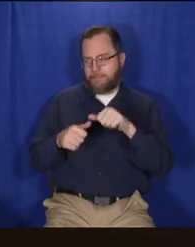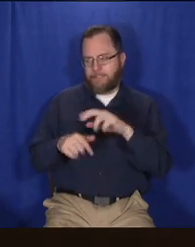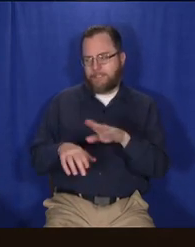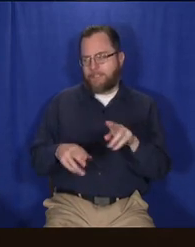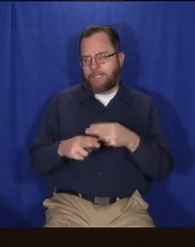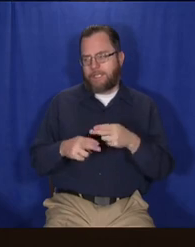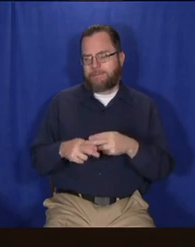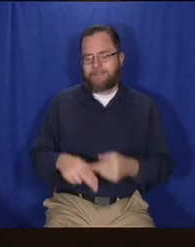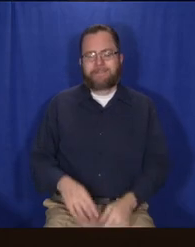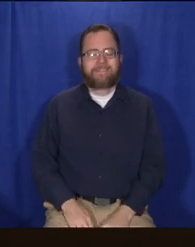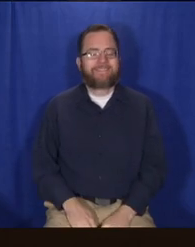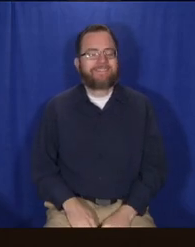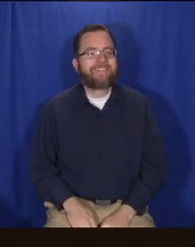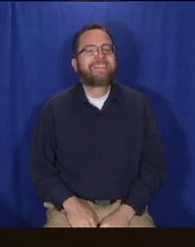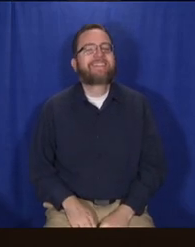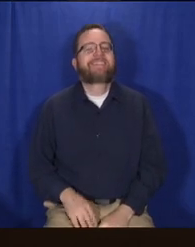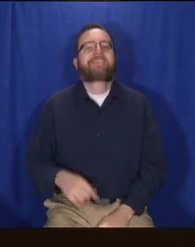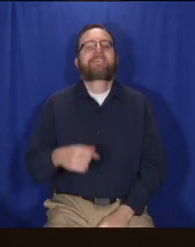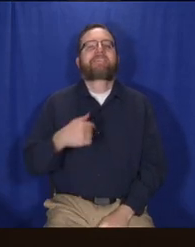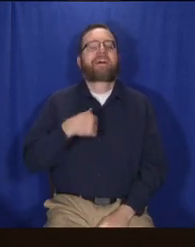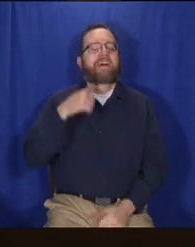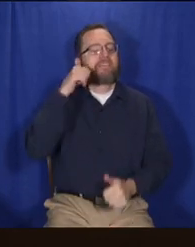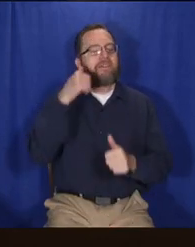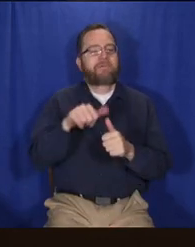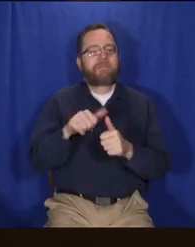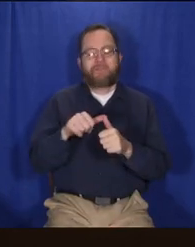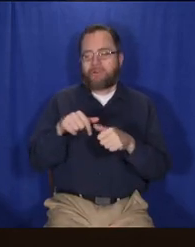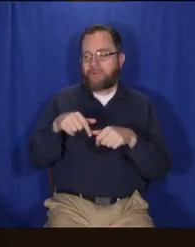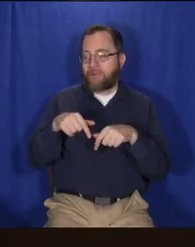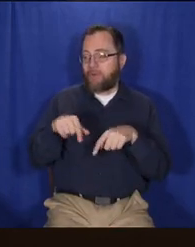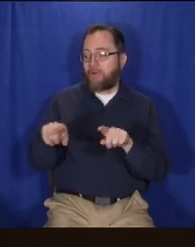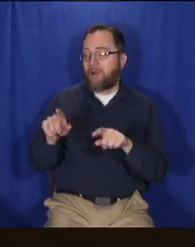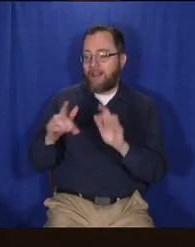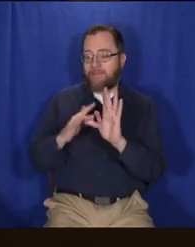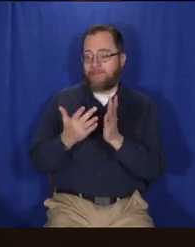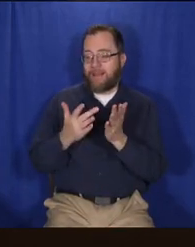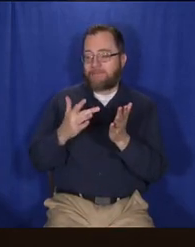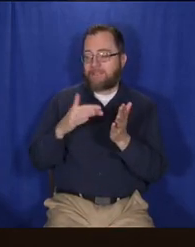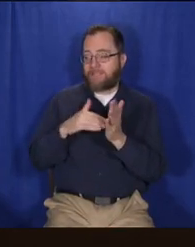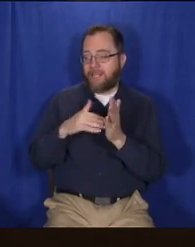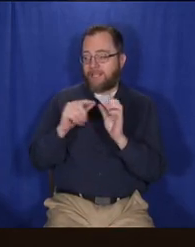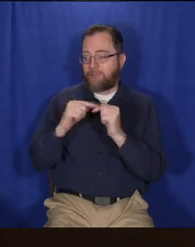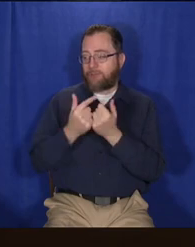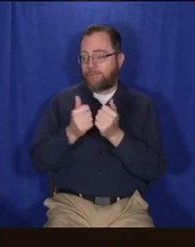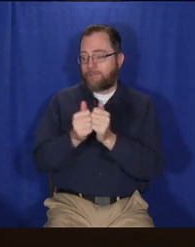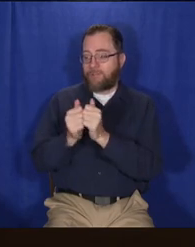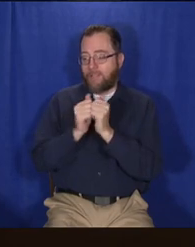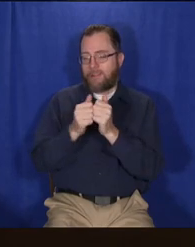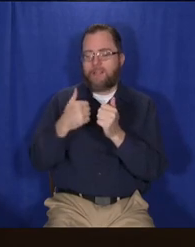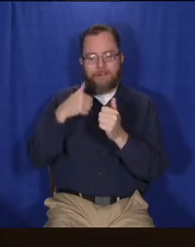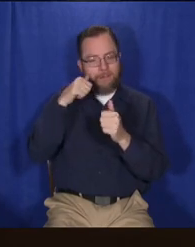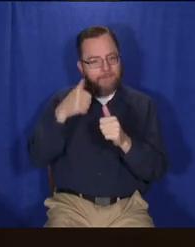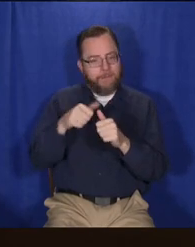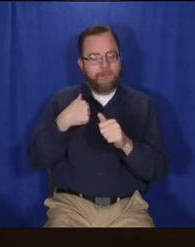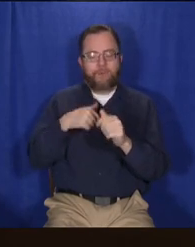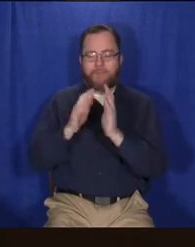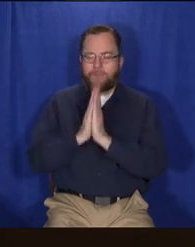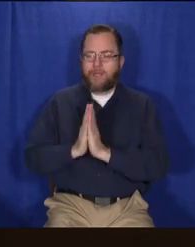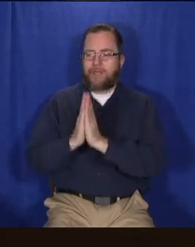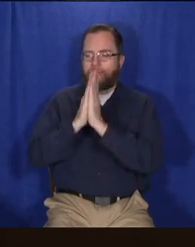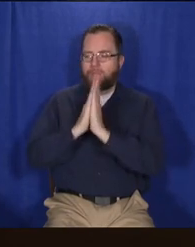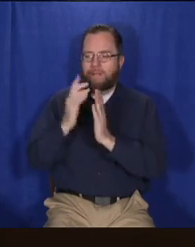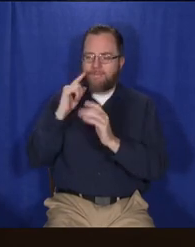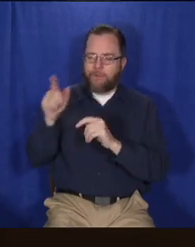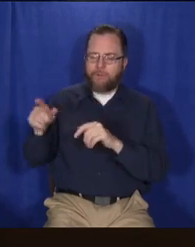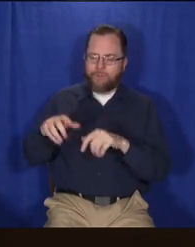know that over the course of our discipleship group, we were praying for Bettina and praying for the whole process. So why don't you share